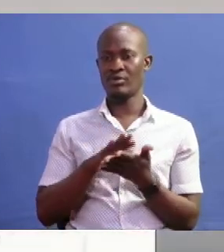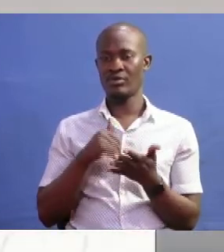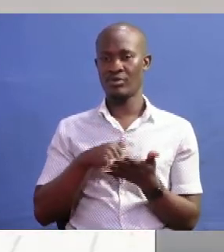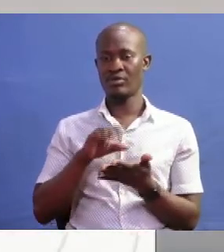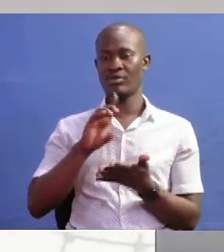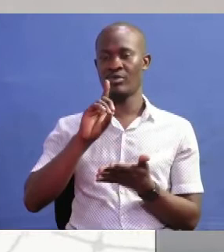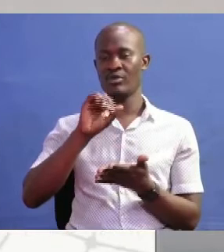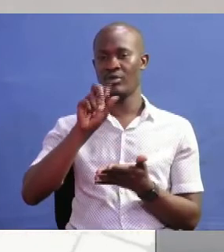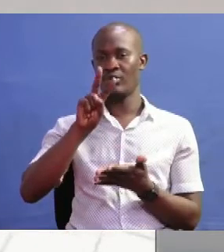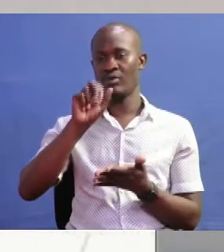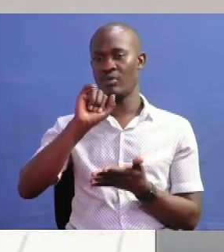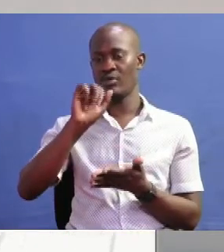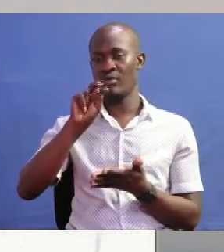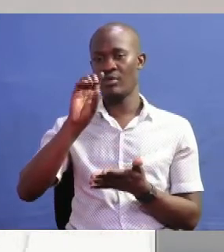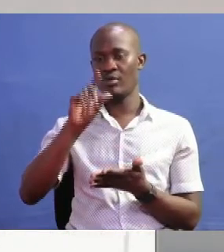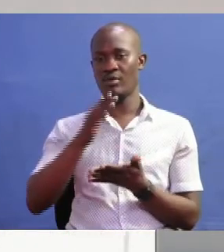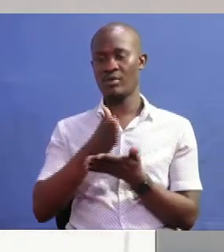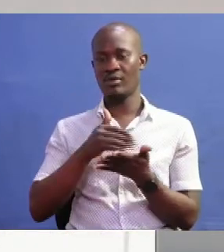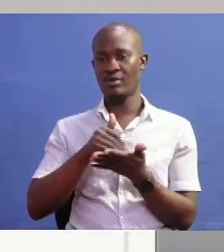what SACCO dividends really mean.